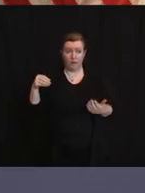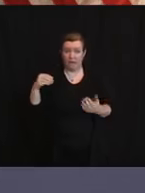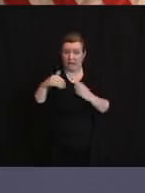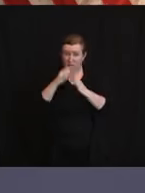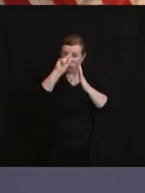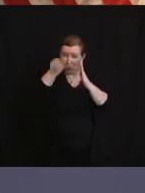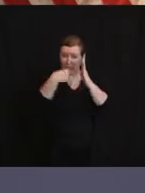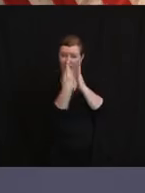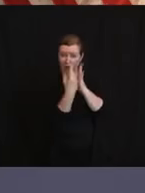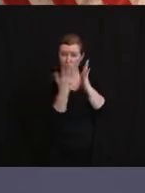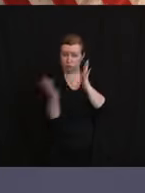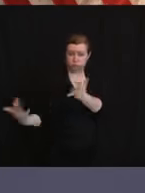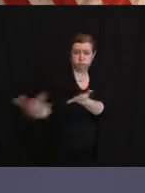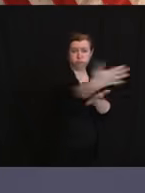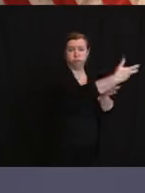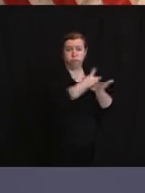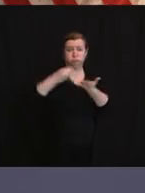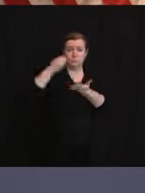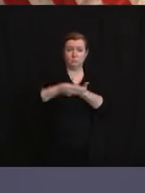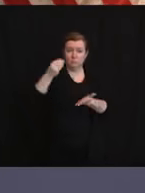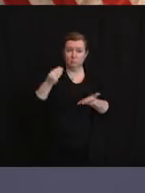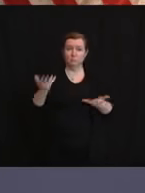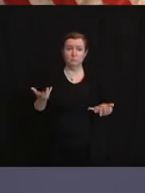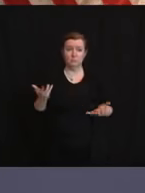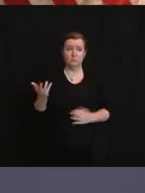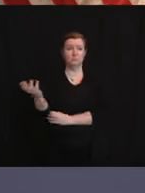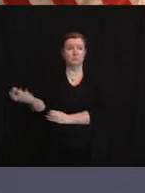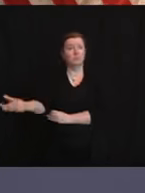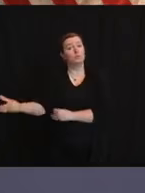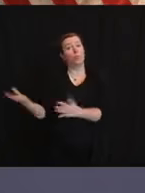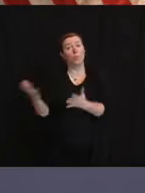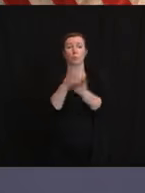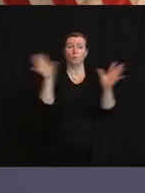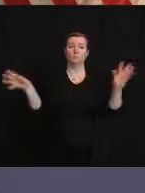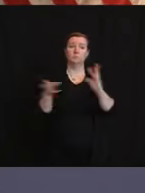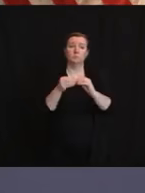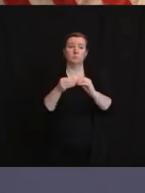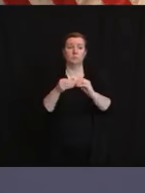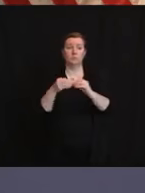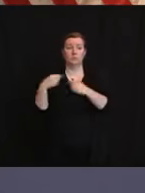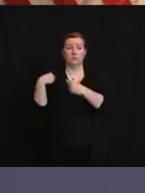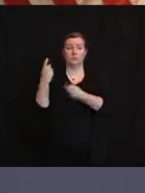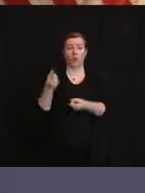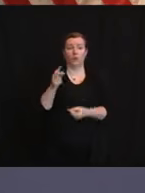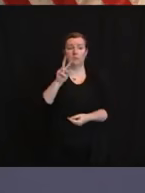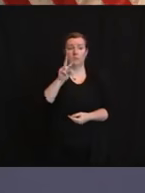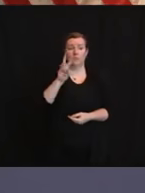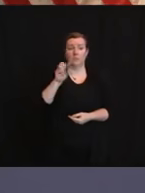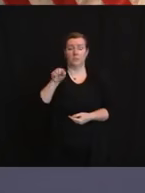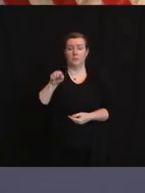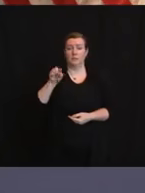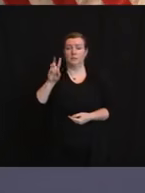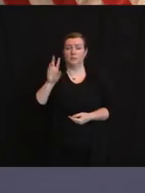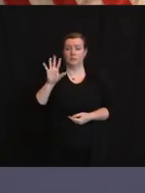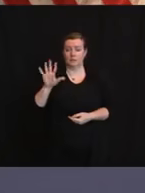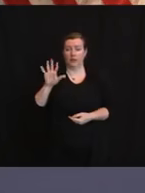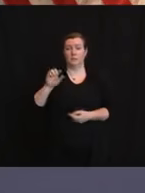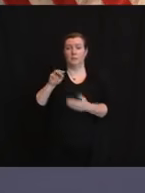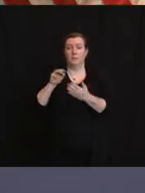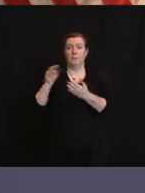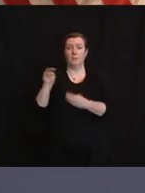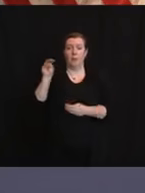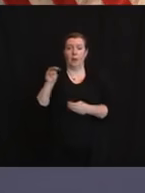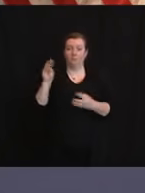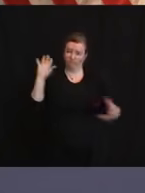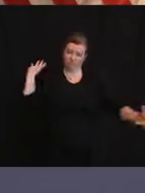the New Jersey Pandemic Relief Fund is $26.6 million. So to you and all of your extraordinary board members and